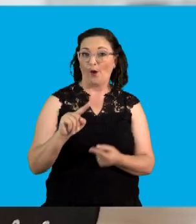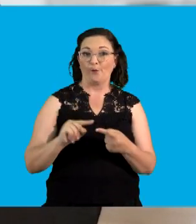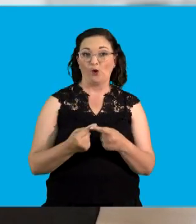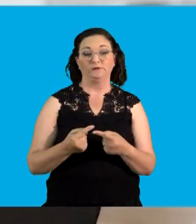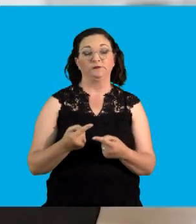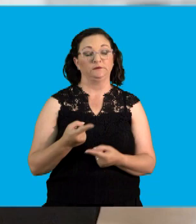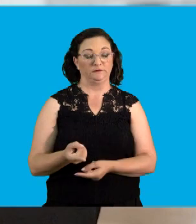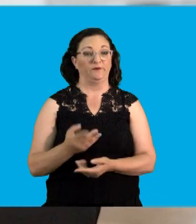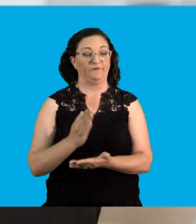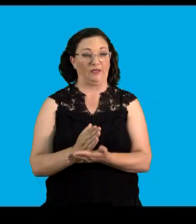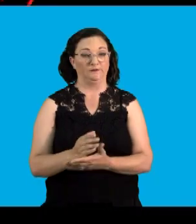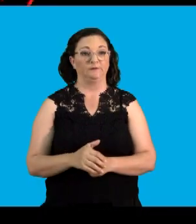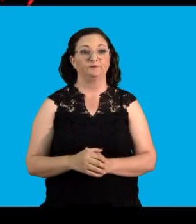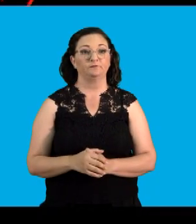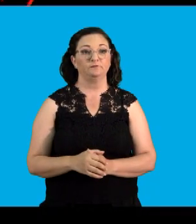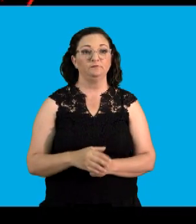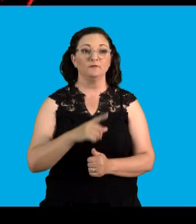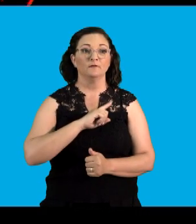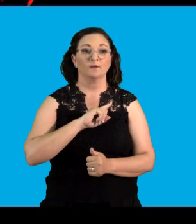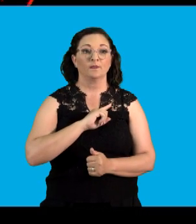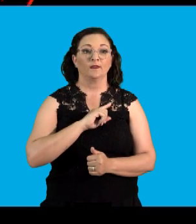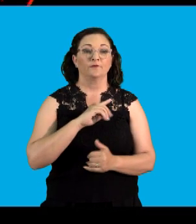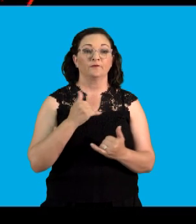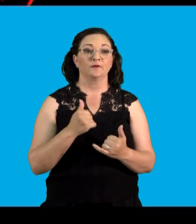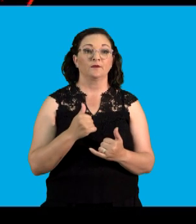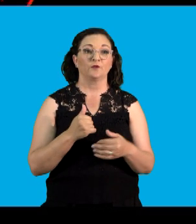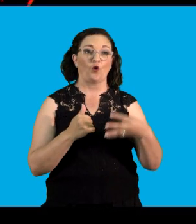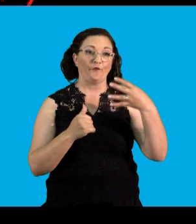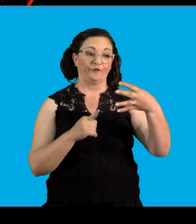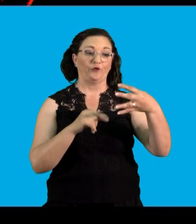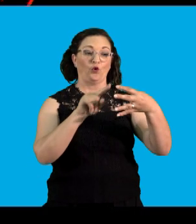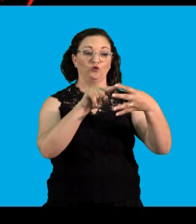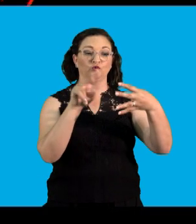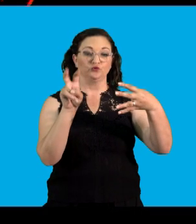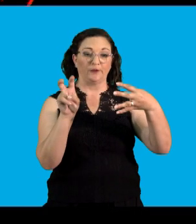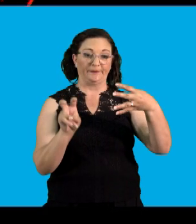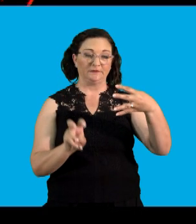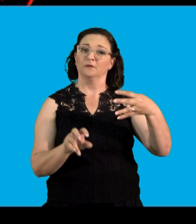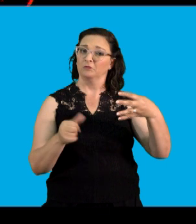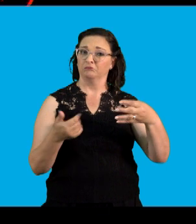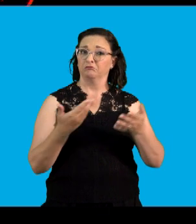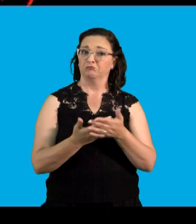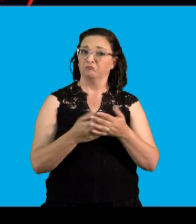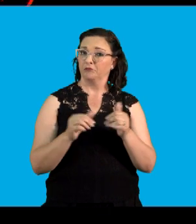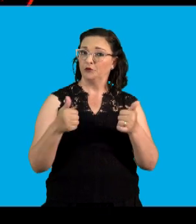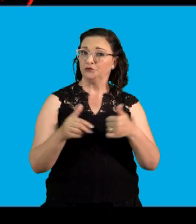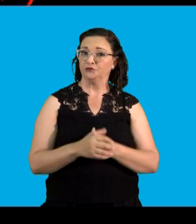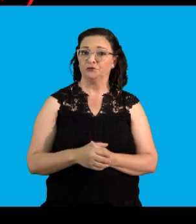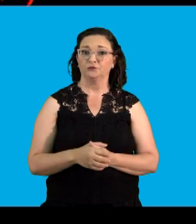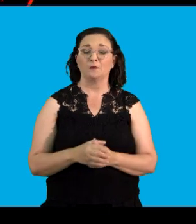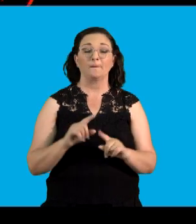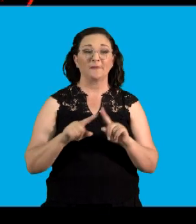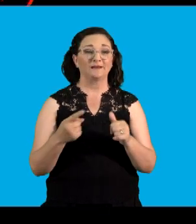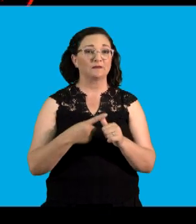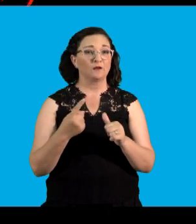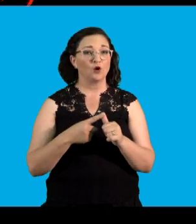point. Don't forget that. So you've got your 4 subheadings, or 4 subheadings, and then you're good to go. Remember,